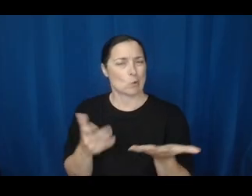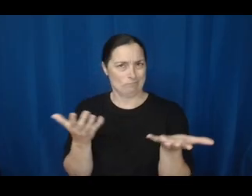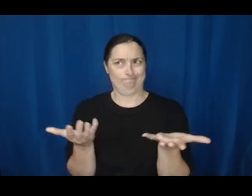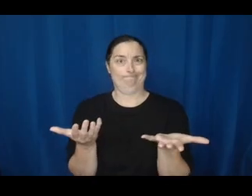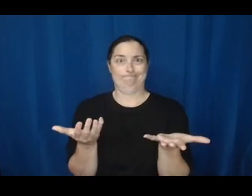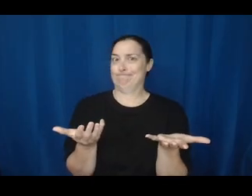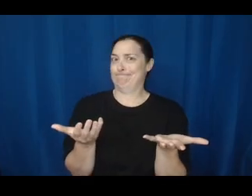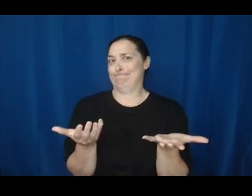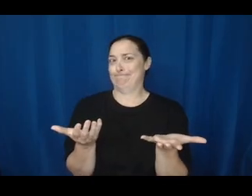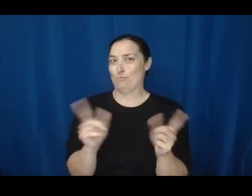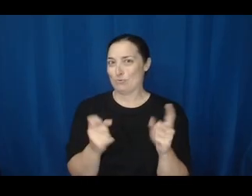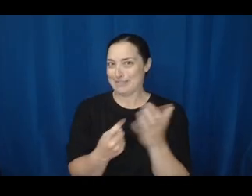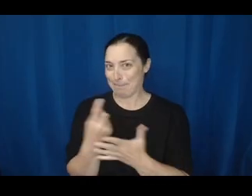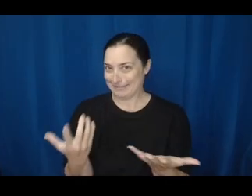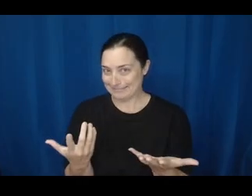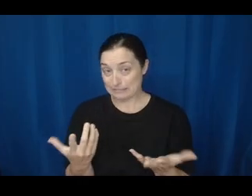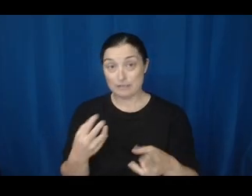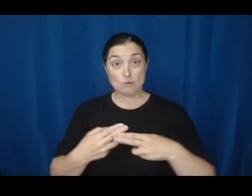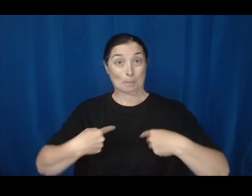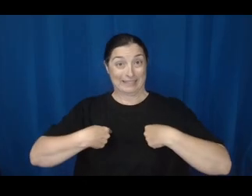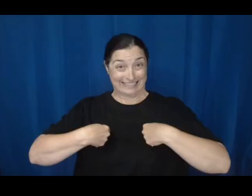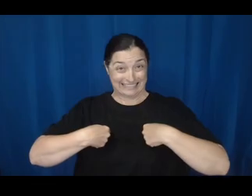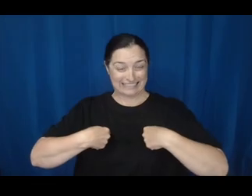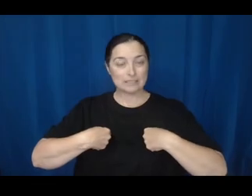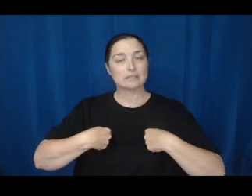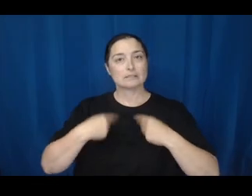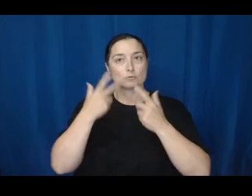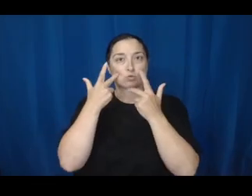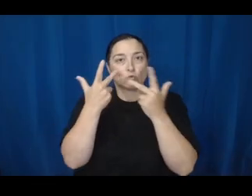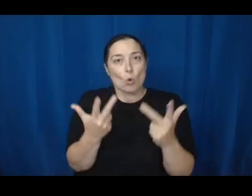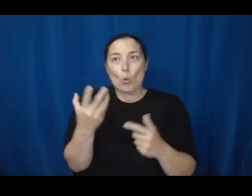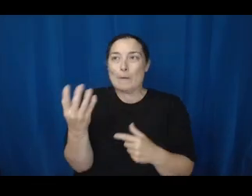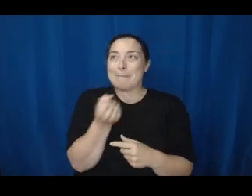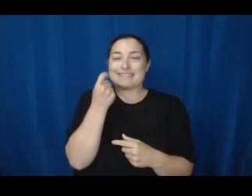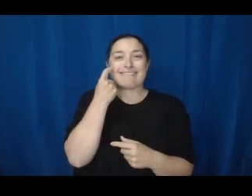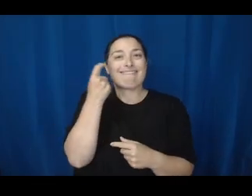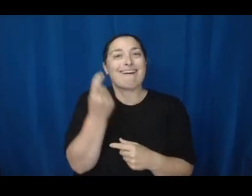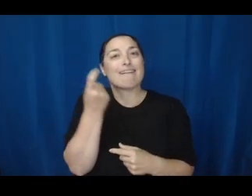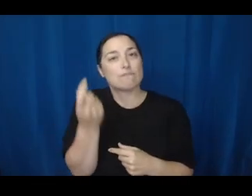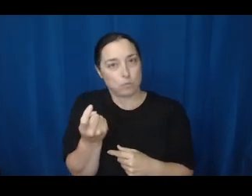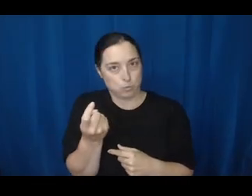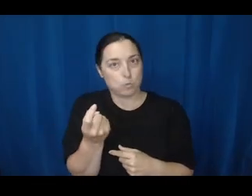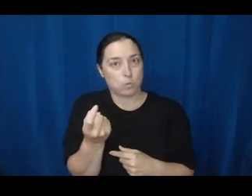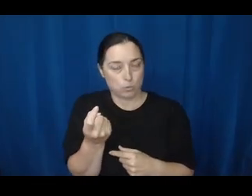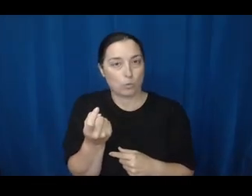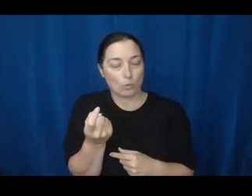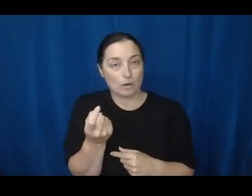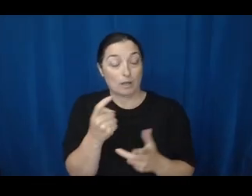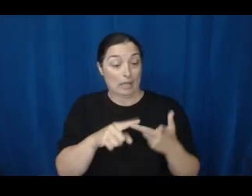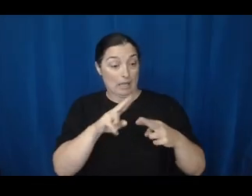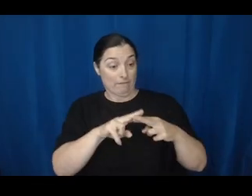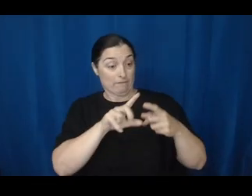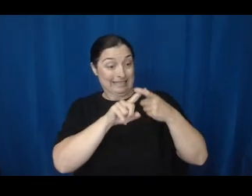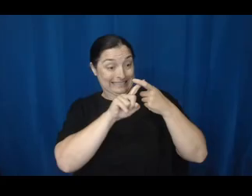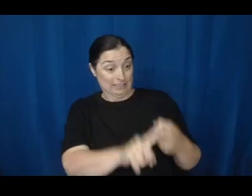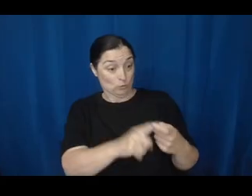on. And for me, this indicates that we have to be very careful in thinking that just by continuing school education